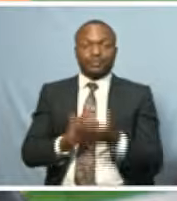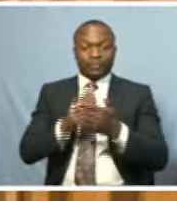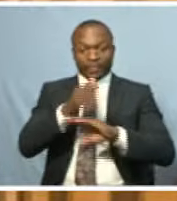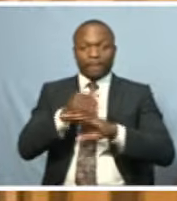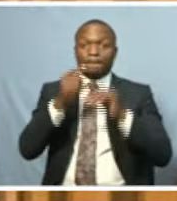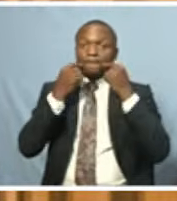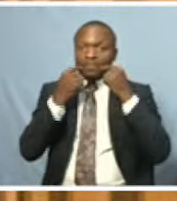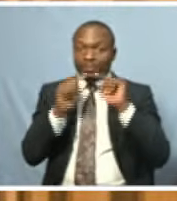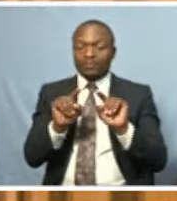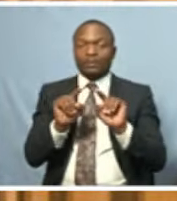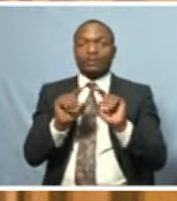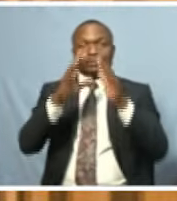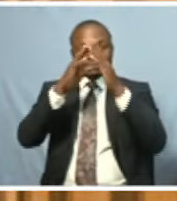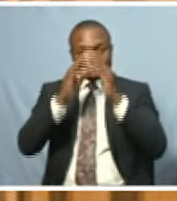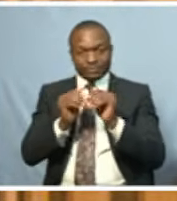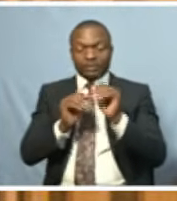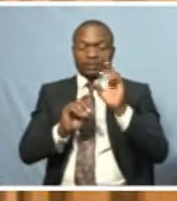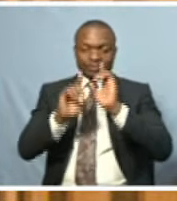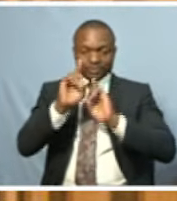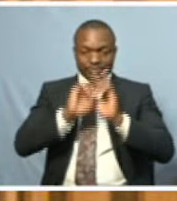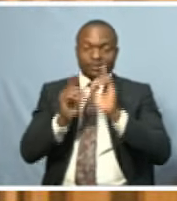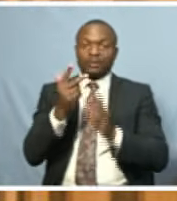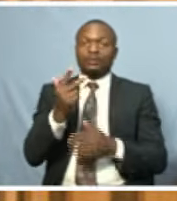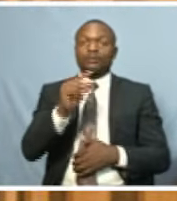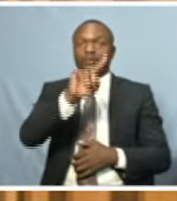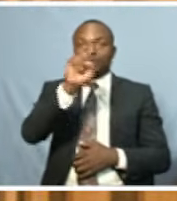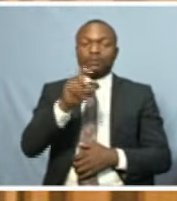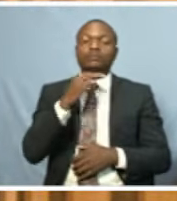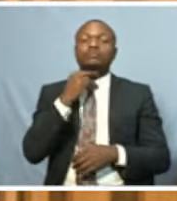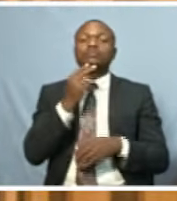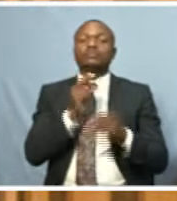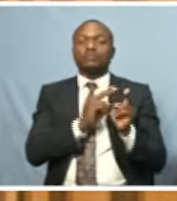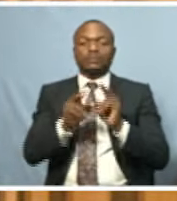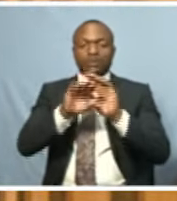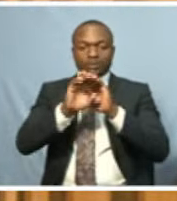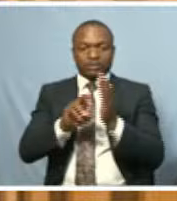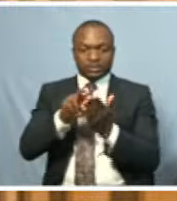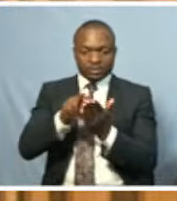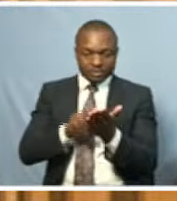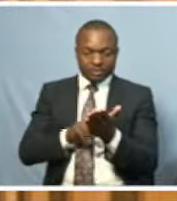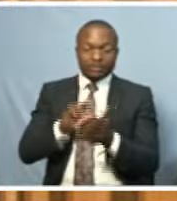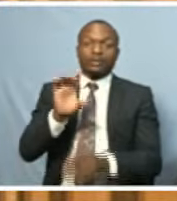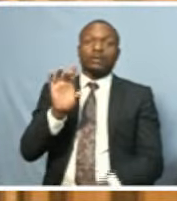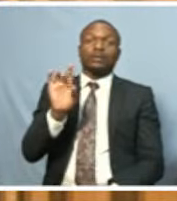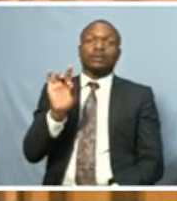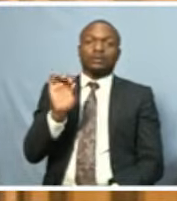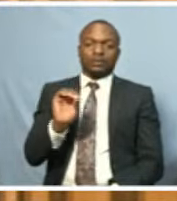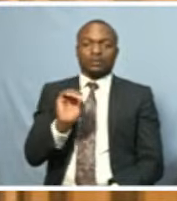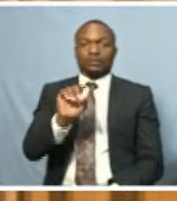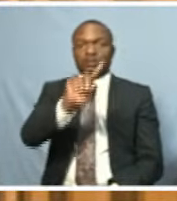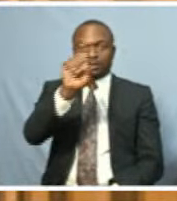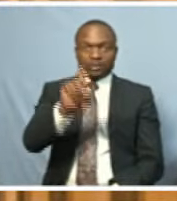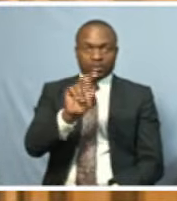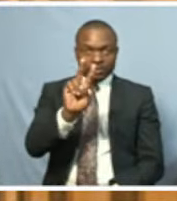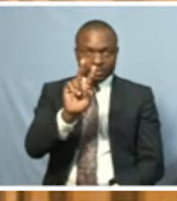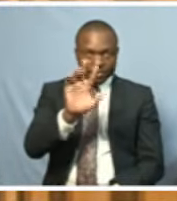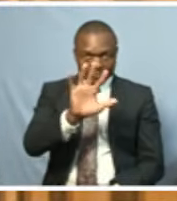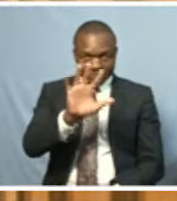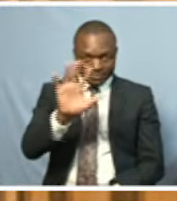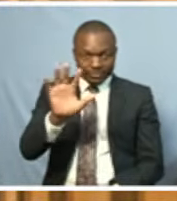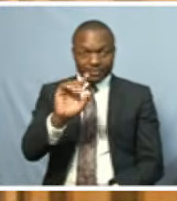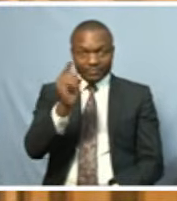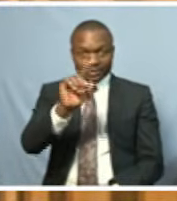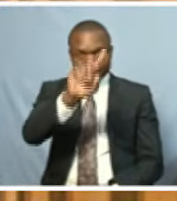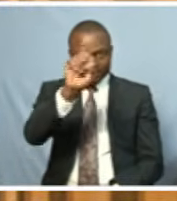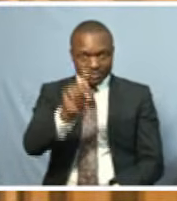those announcements, the House did consider 3 questions for oral answer under Standing Order number 80. Question 255, which was the